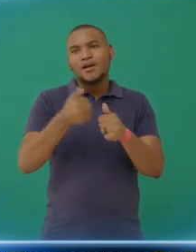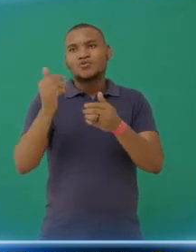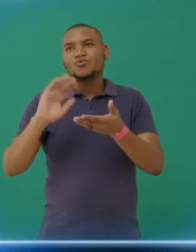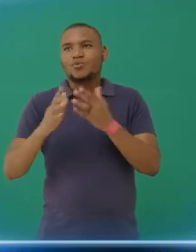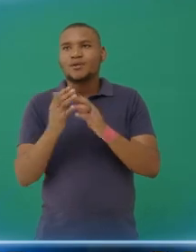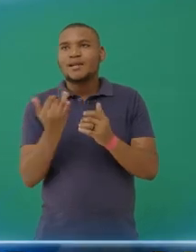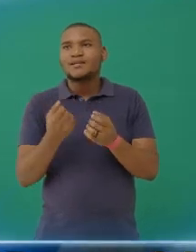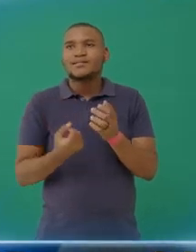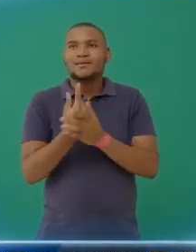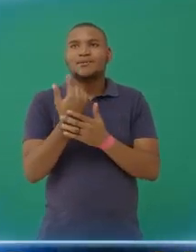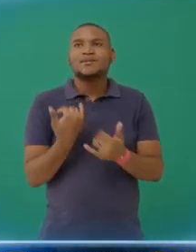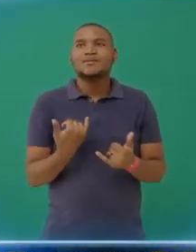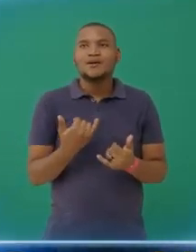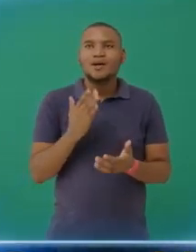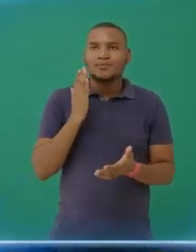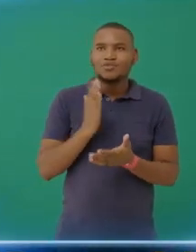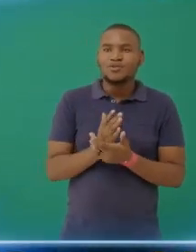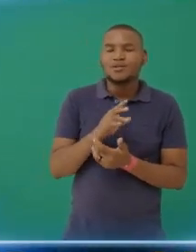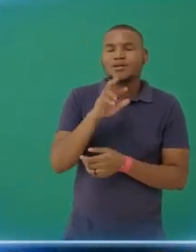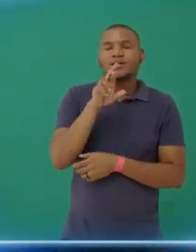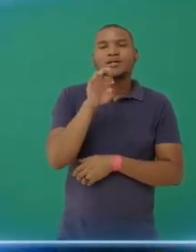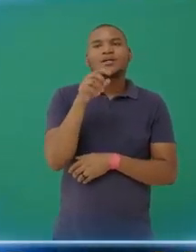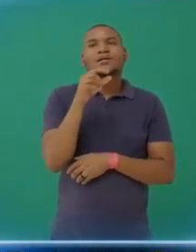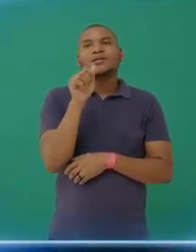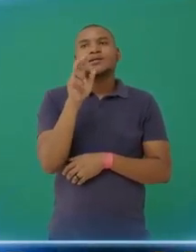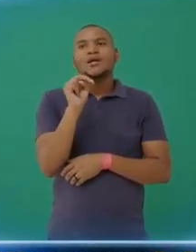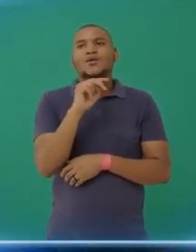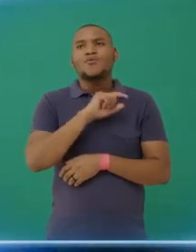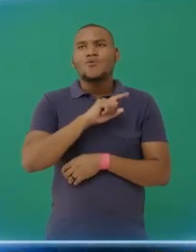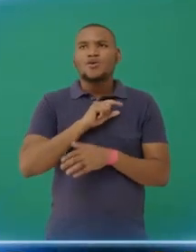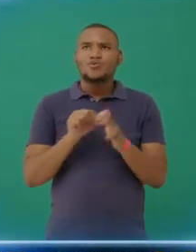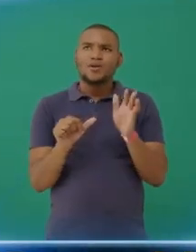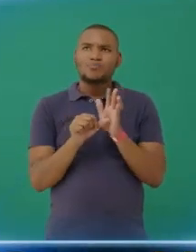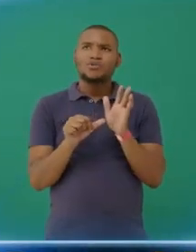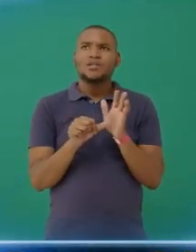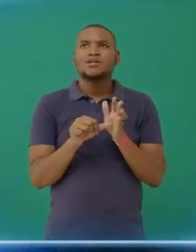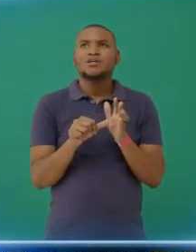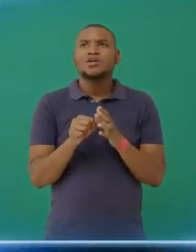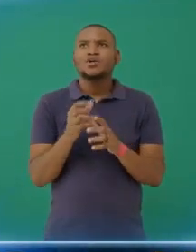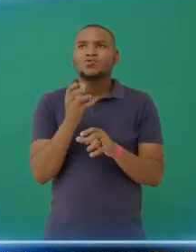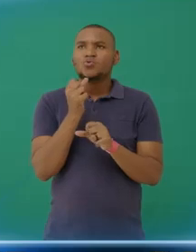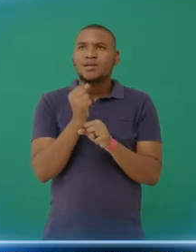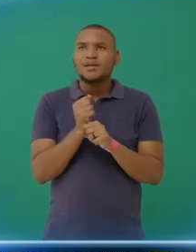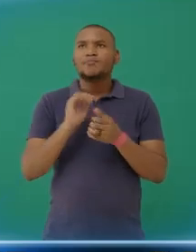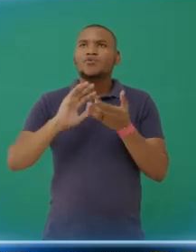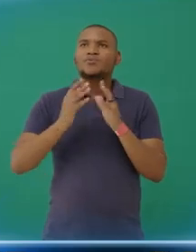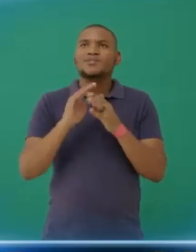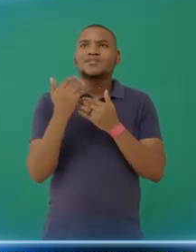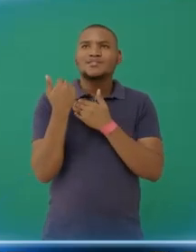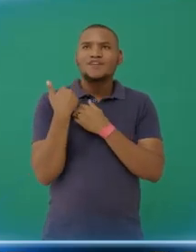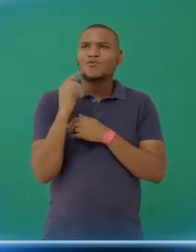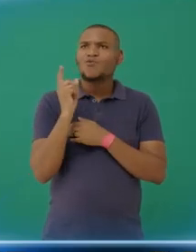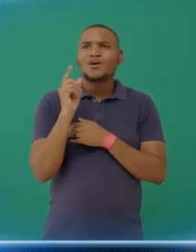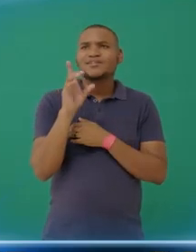now. Yeah, absolutely. Regan, why is it so important to keep communities safe, and what is the